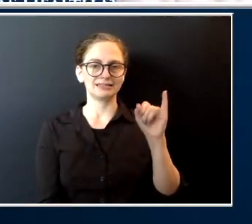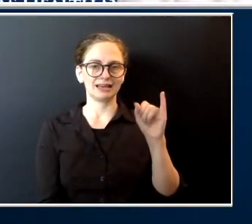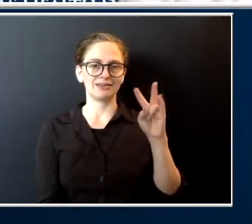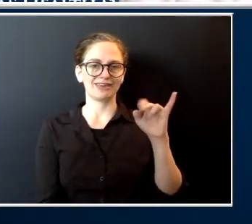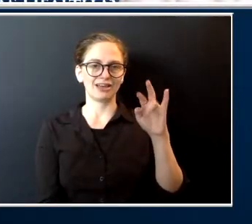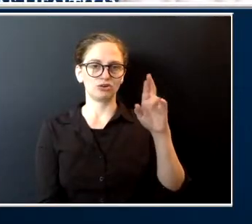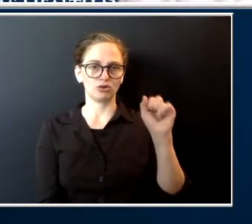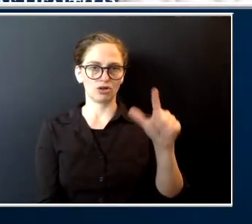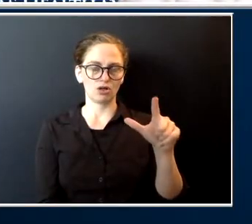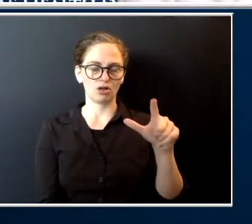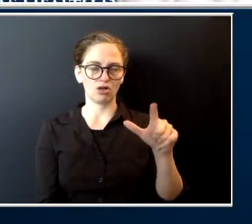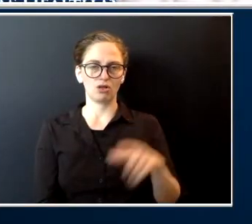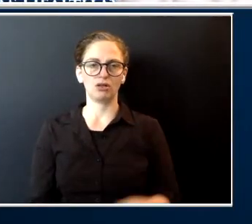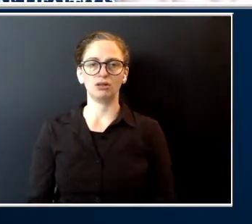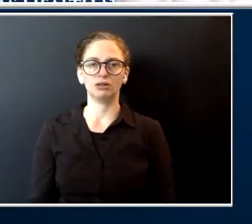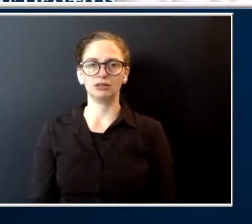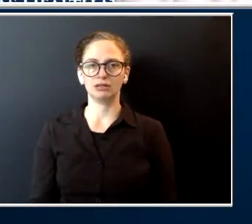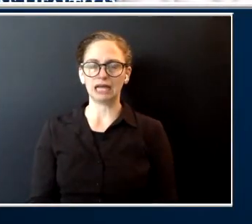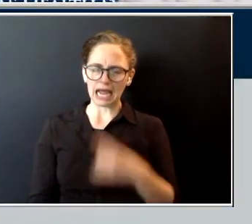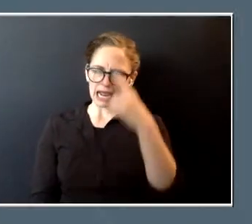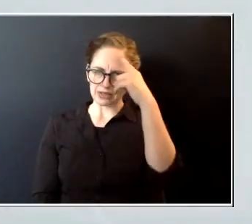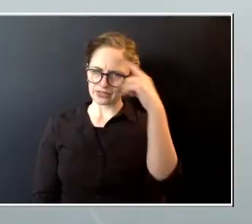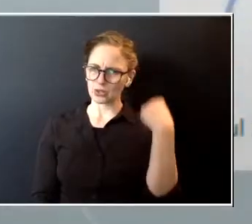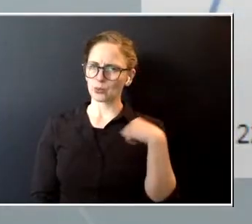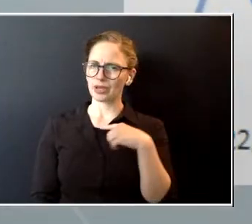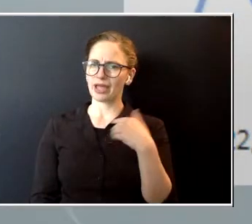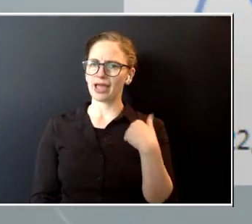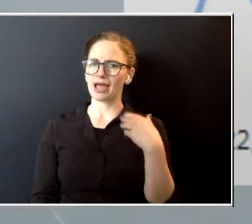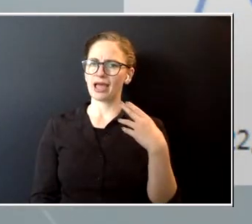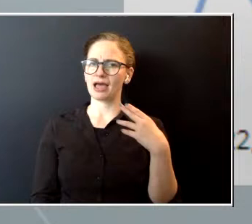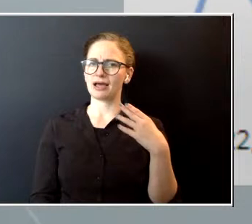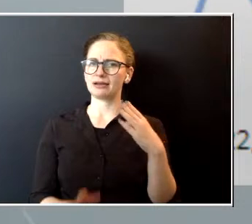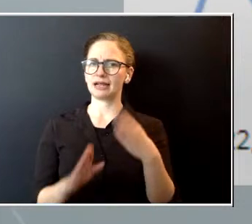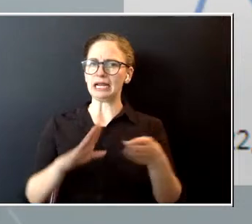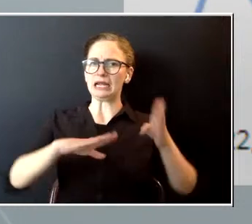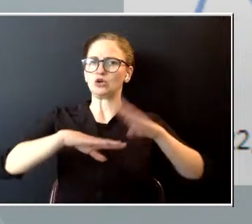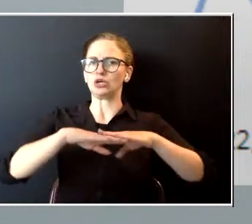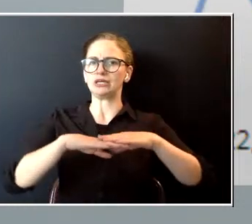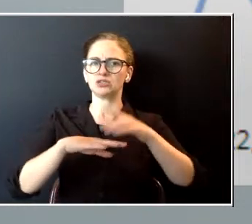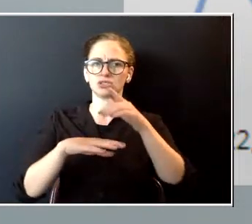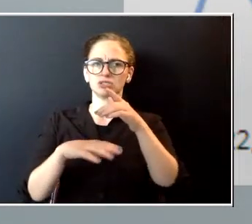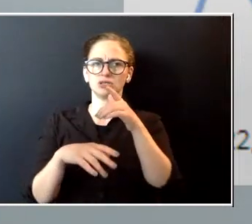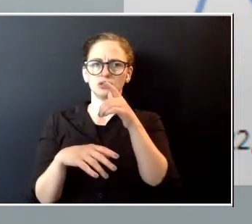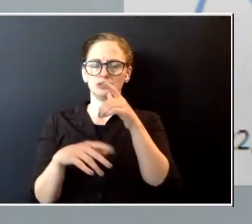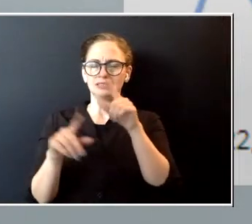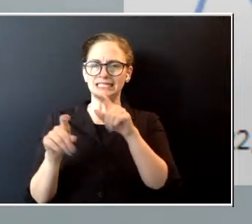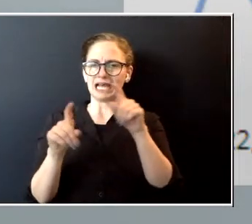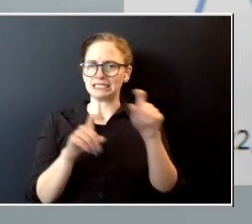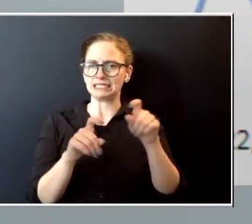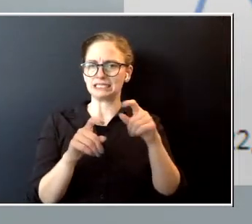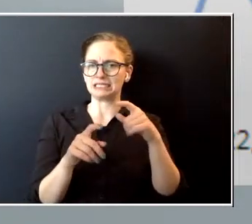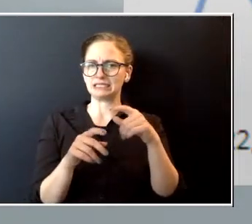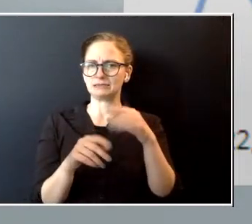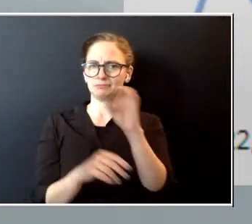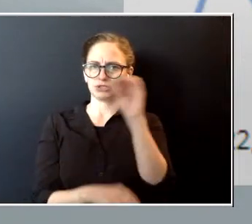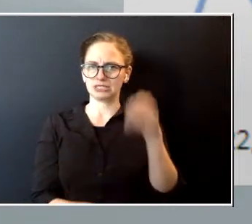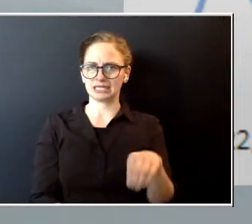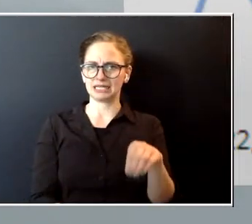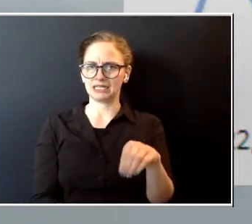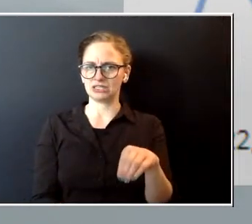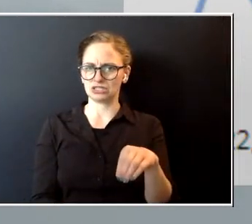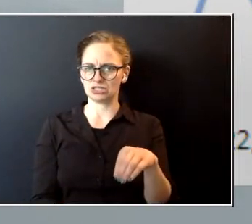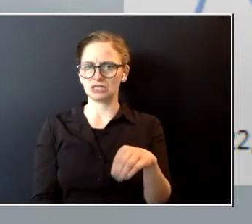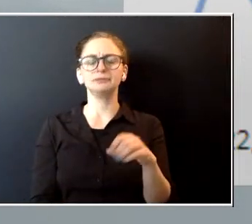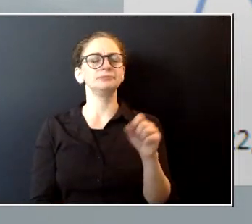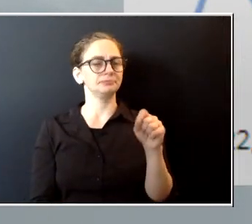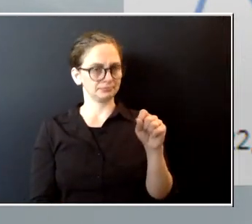maybe that already popped up and I missed it, but I know that there has been an increase in the test percentages that have been popping up in ED visits for COVID. Yeah, we can look at that. And on the